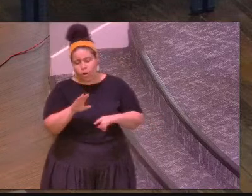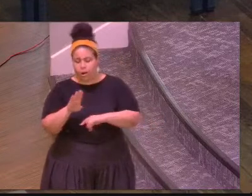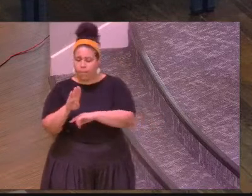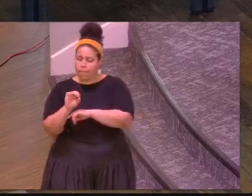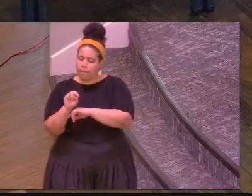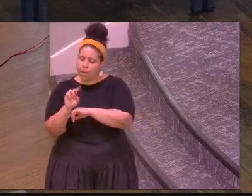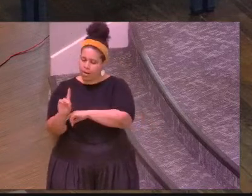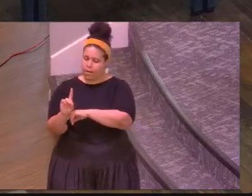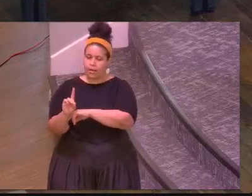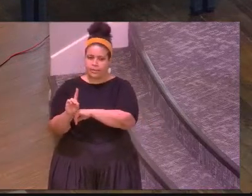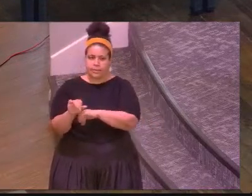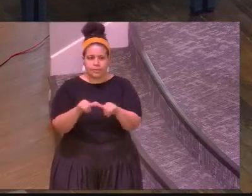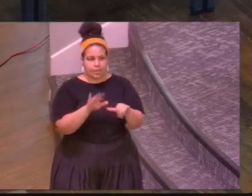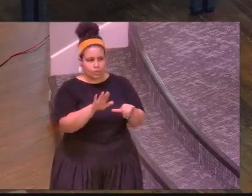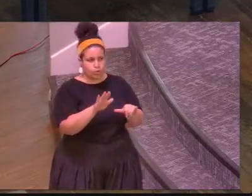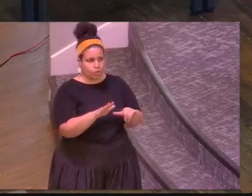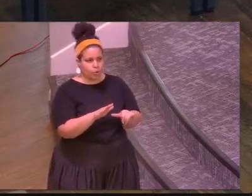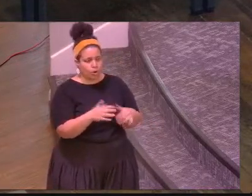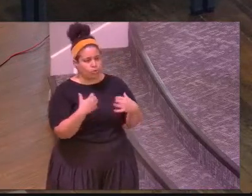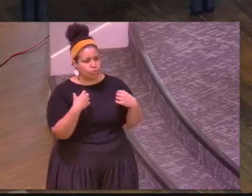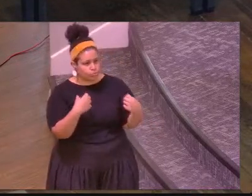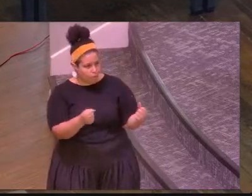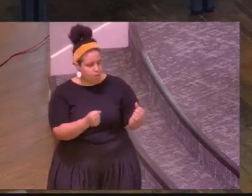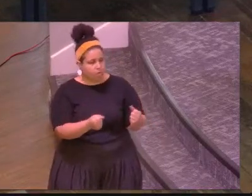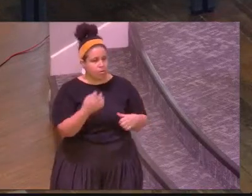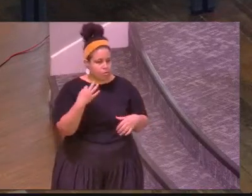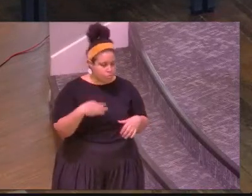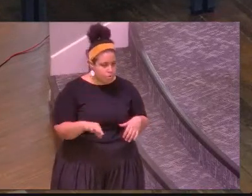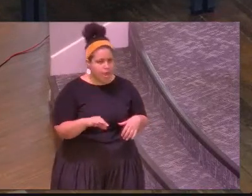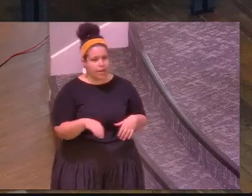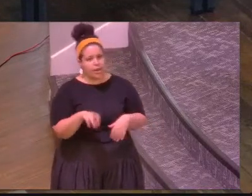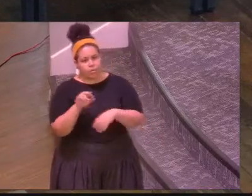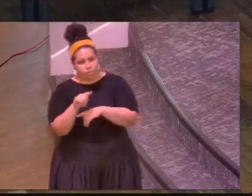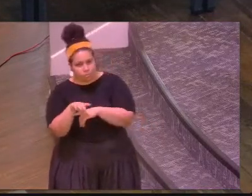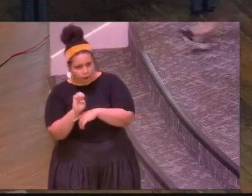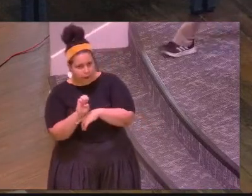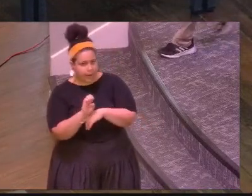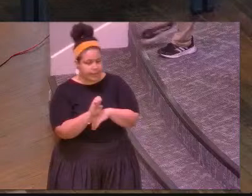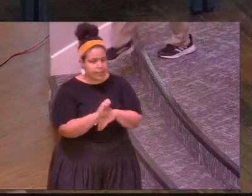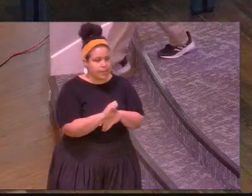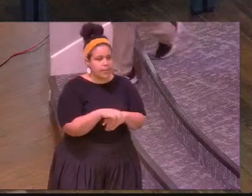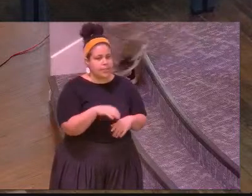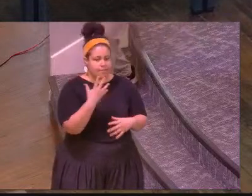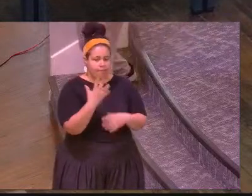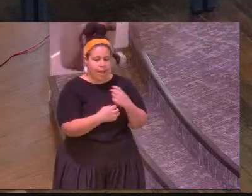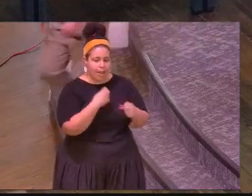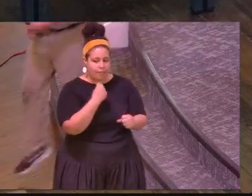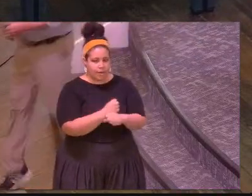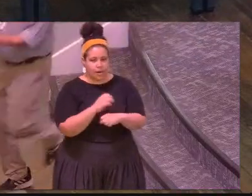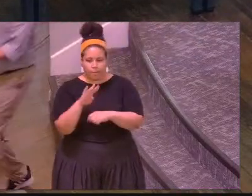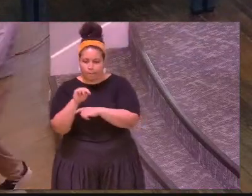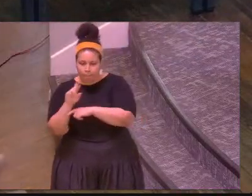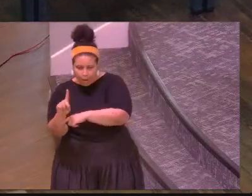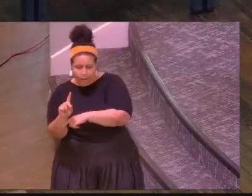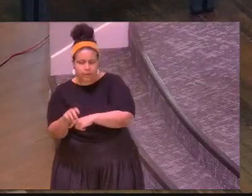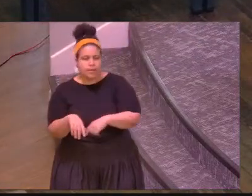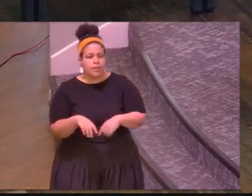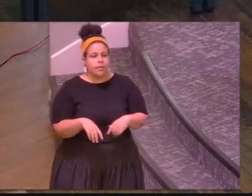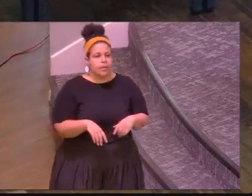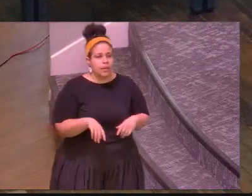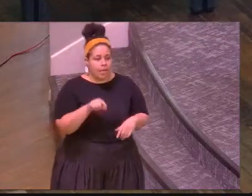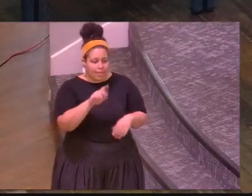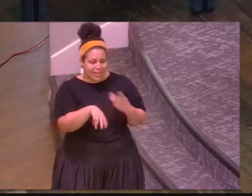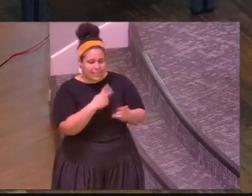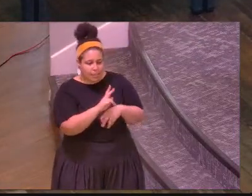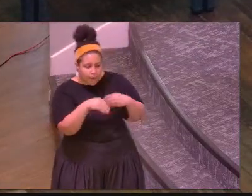size of the bonds, your strong credit ratings, the fact that they're only 5-year bonds, that part of the market, there's a lot of